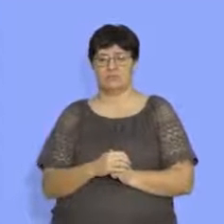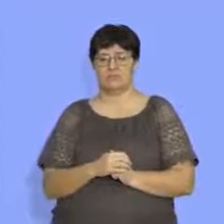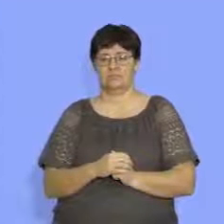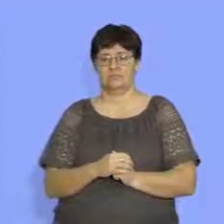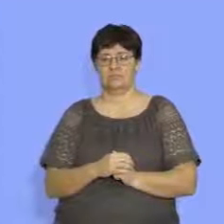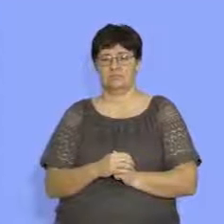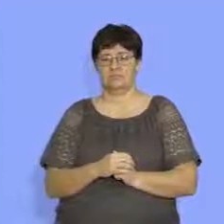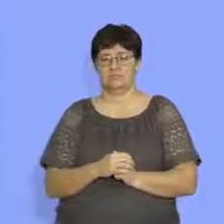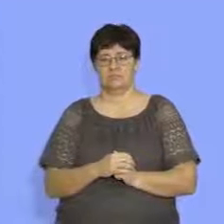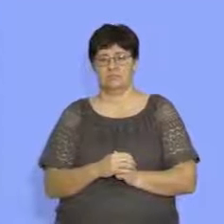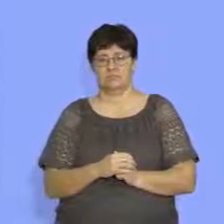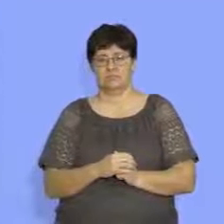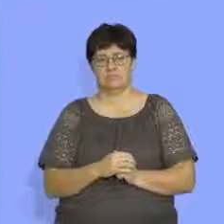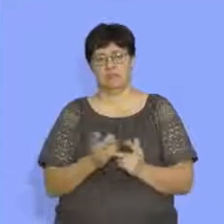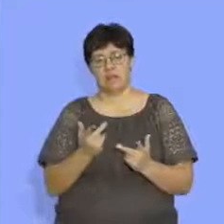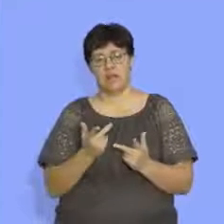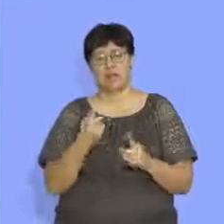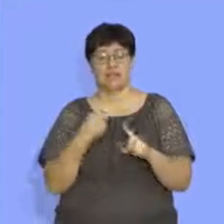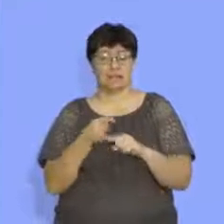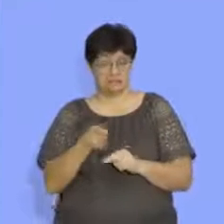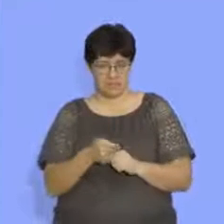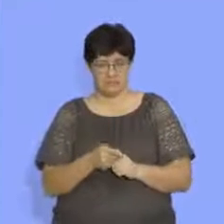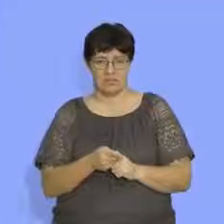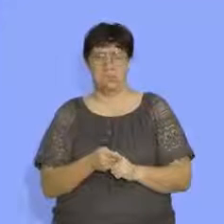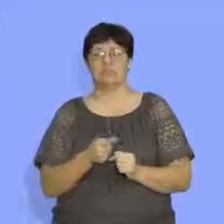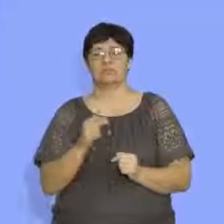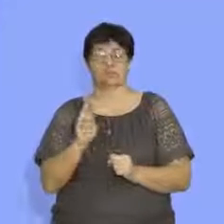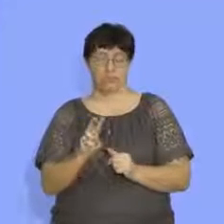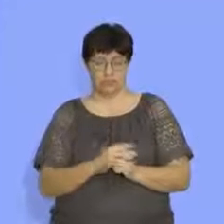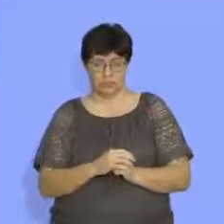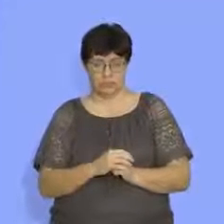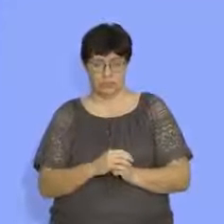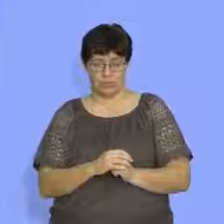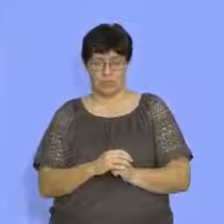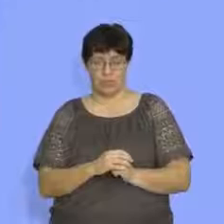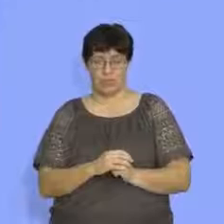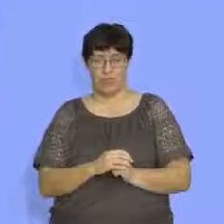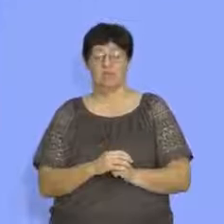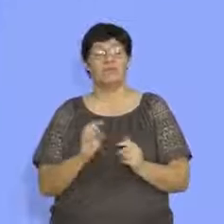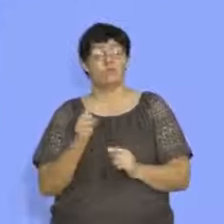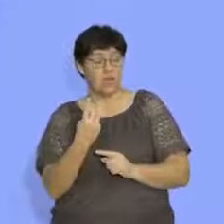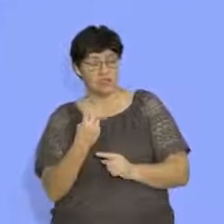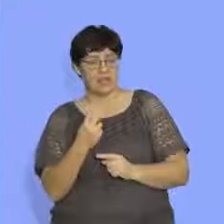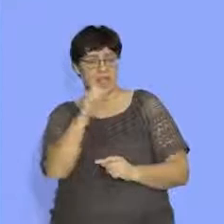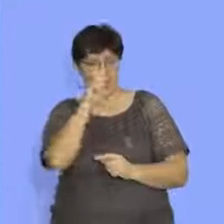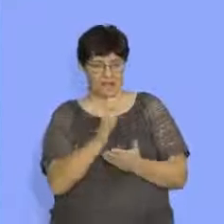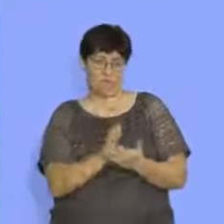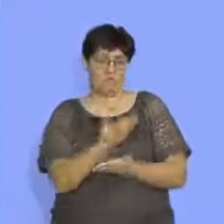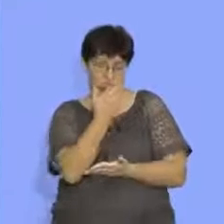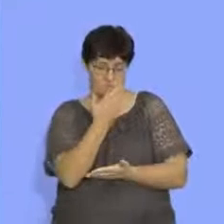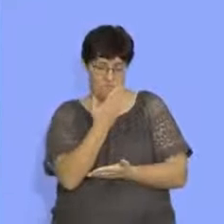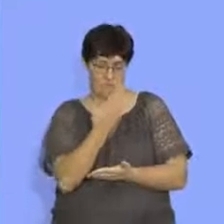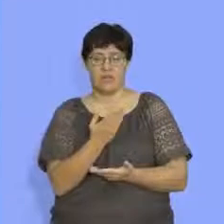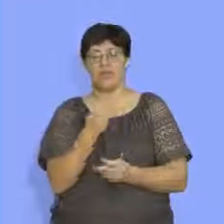So I'm just gonna multiply this by 2, right? So I'm firstly getting rid of